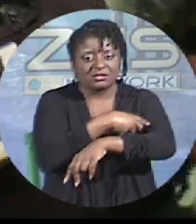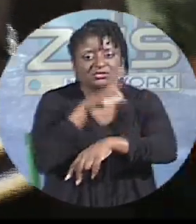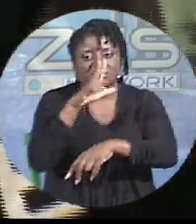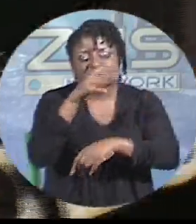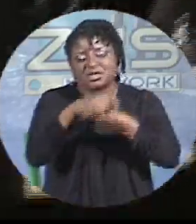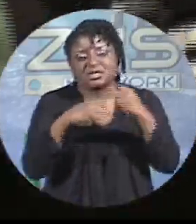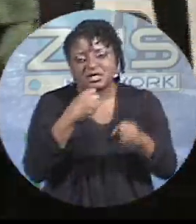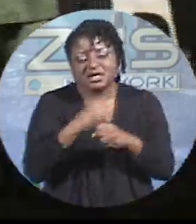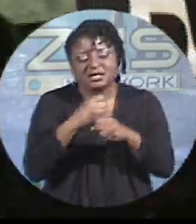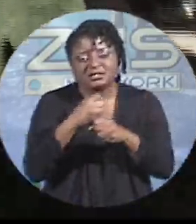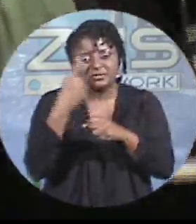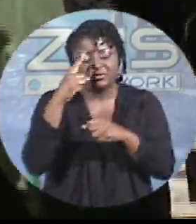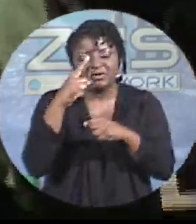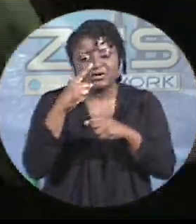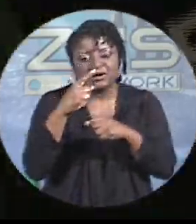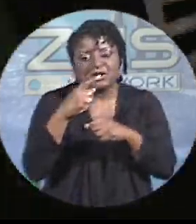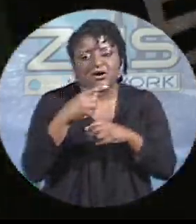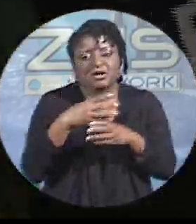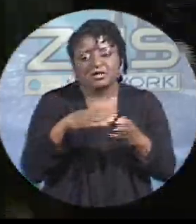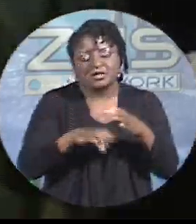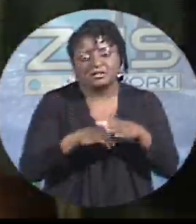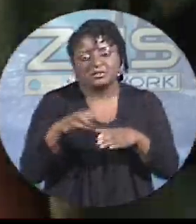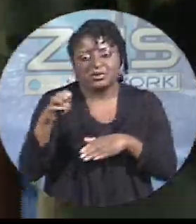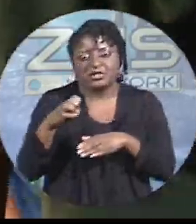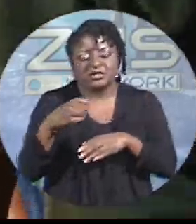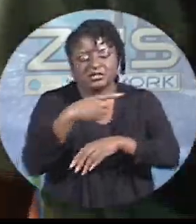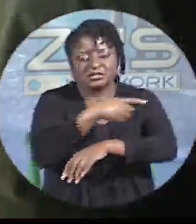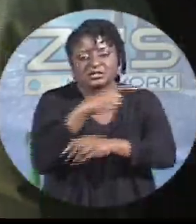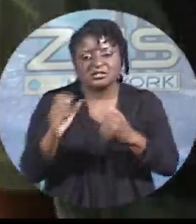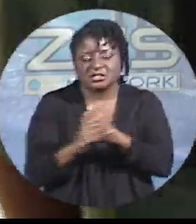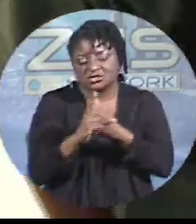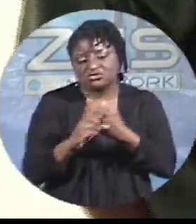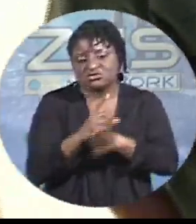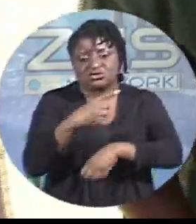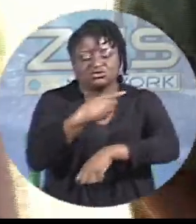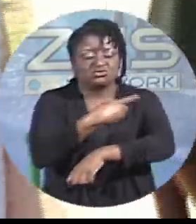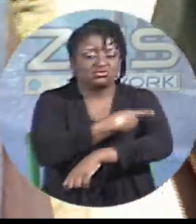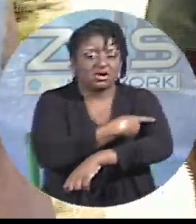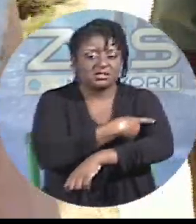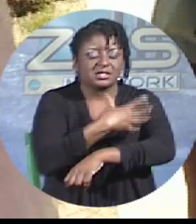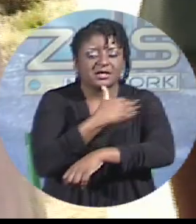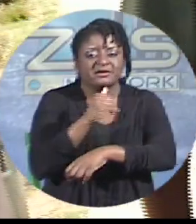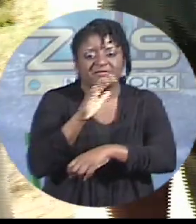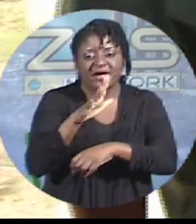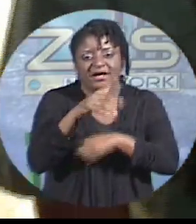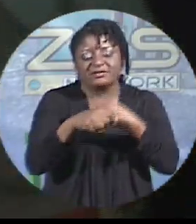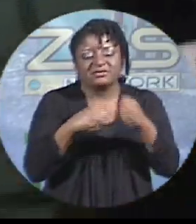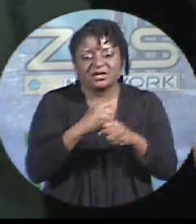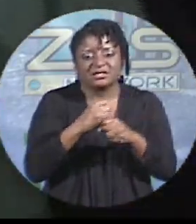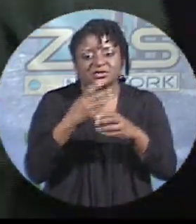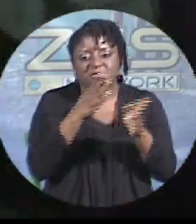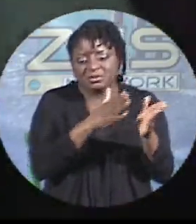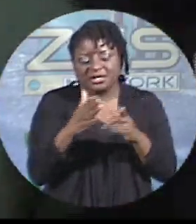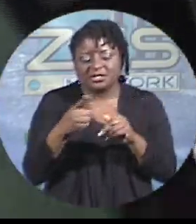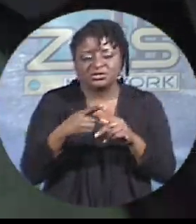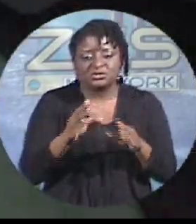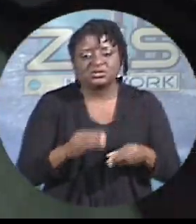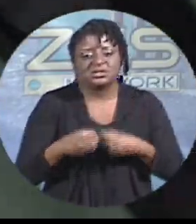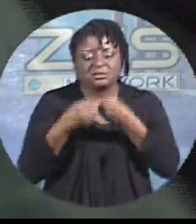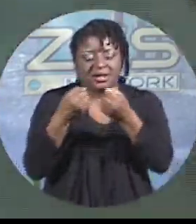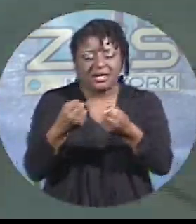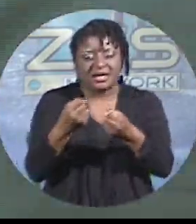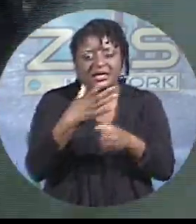drugs, 5 years for possession of dangerous drugs with the intent to supply, and 3 years for the importation of dangerous drugs.